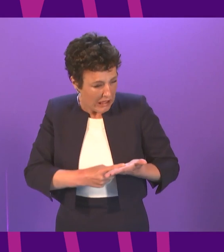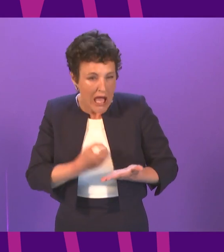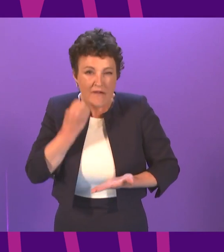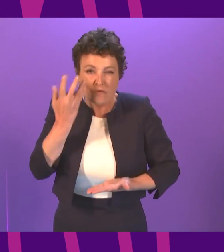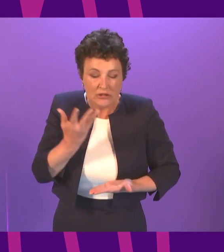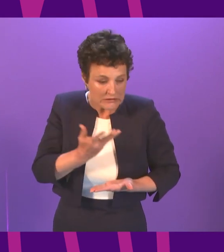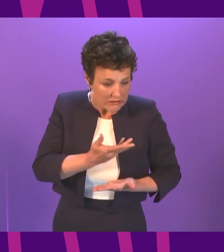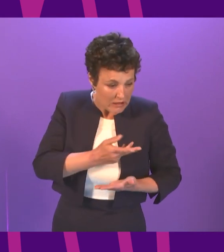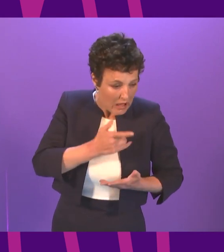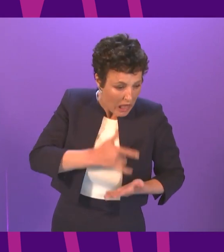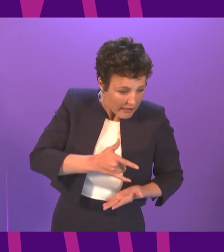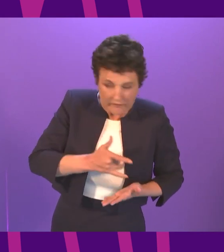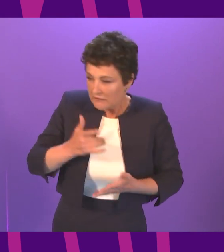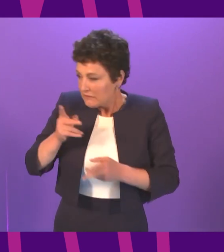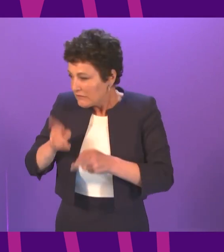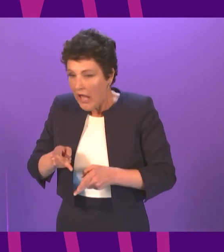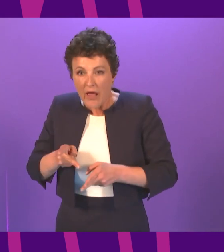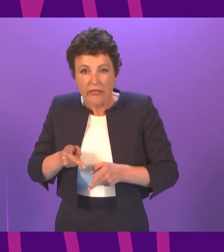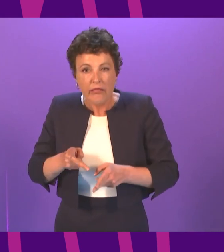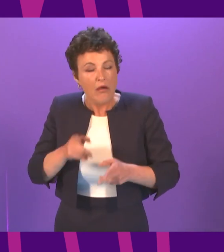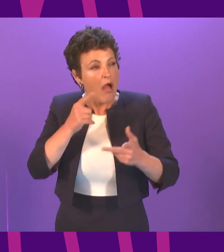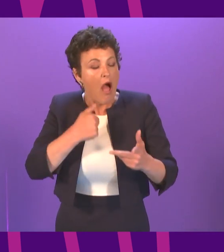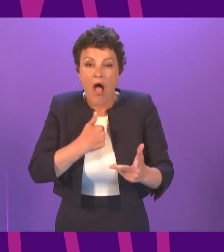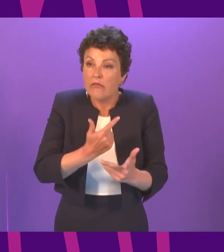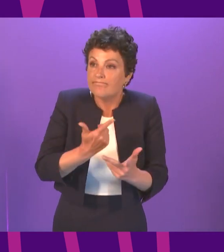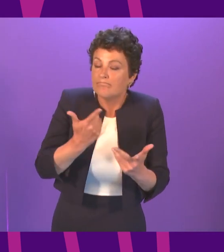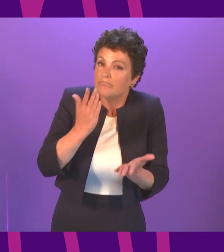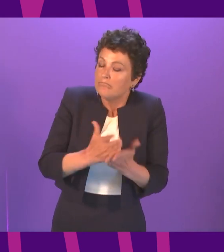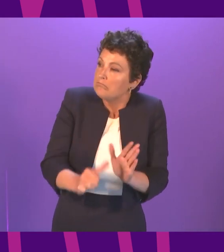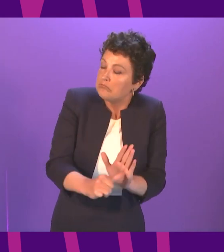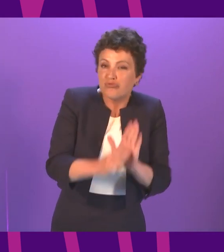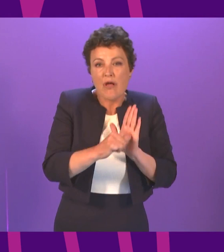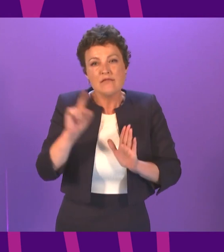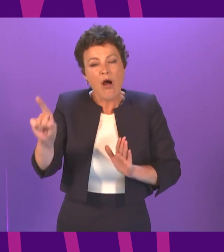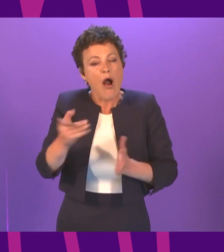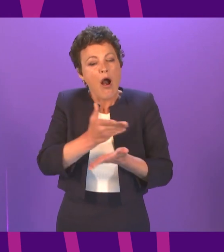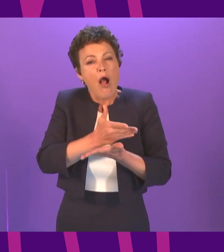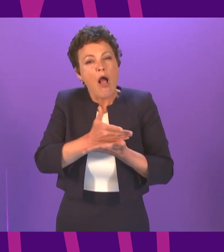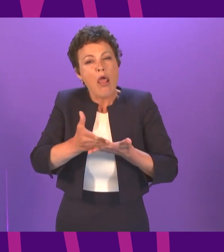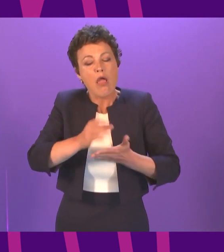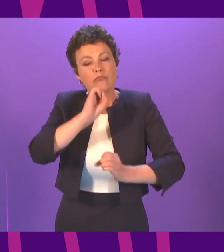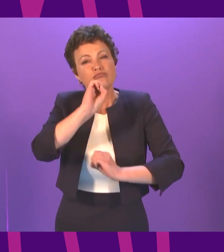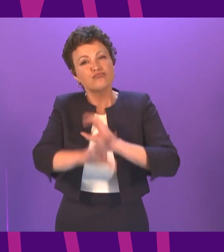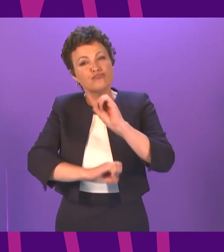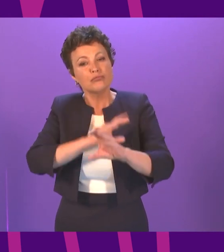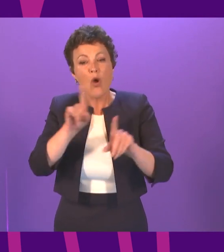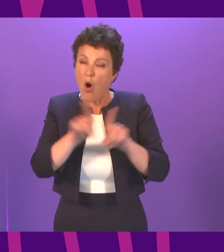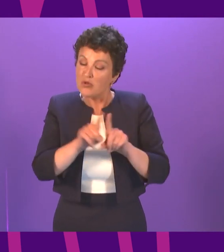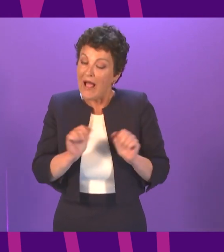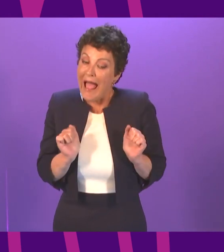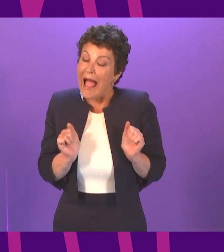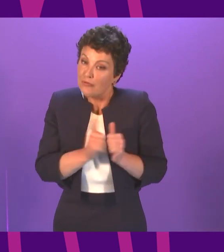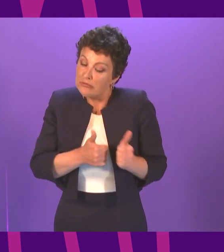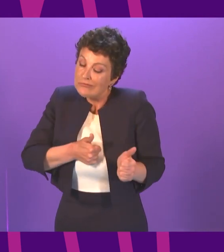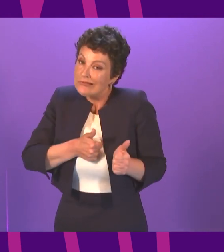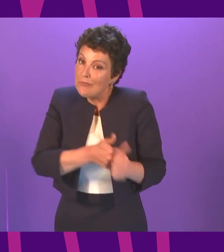day. I was impressed by the clarity of the communications, and I agreed with the caution too. Just because we